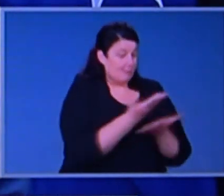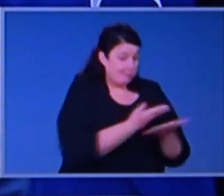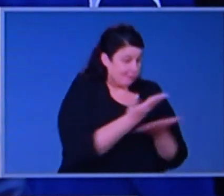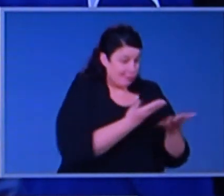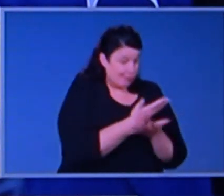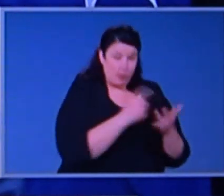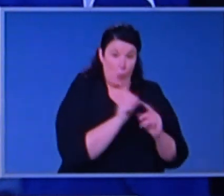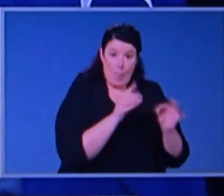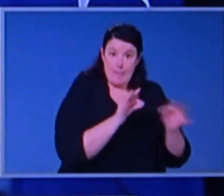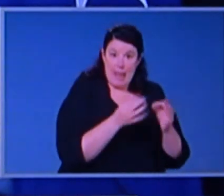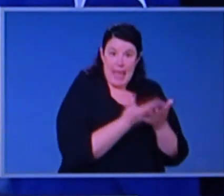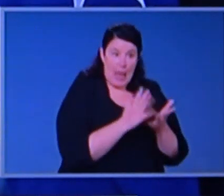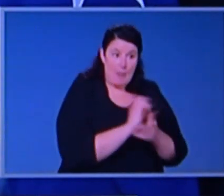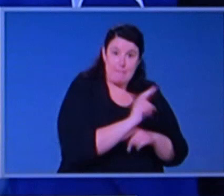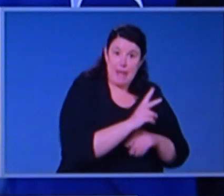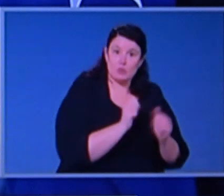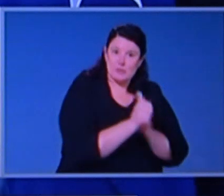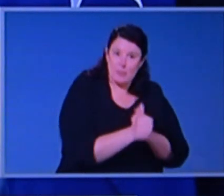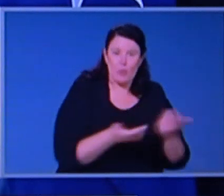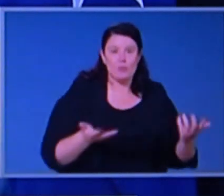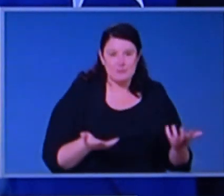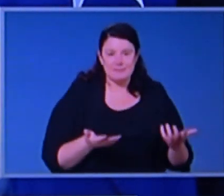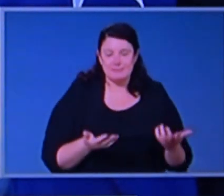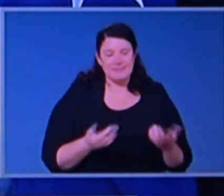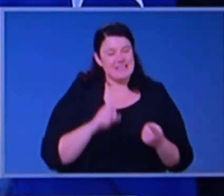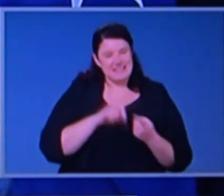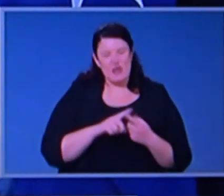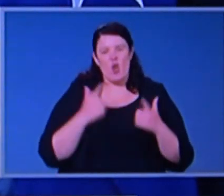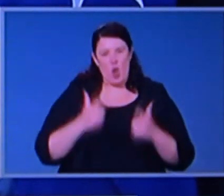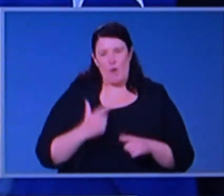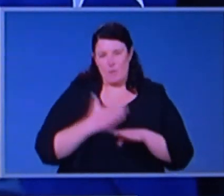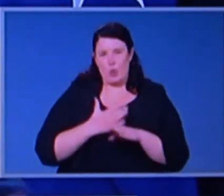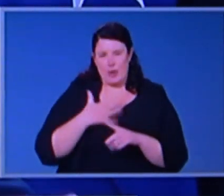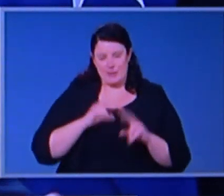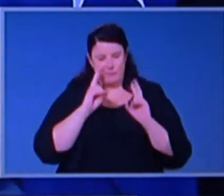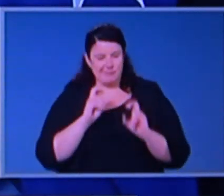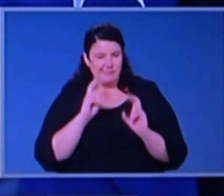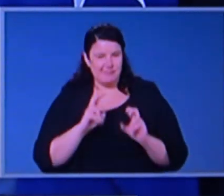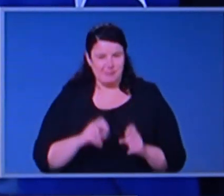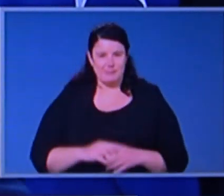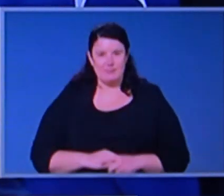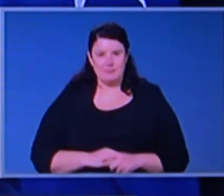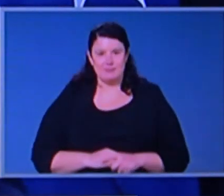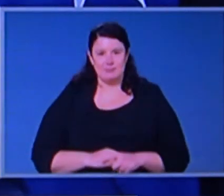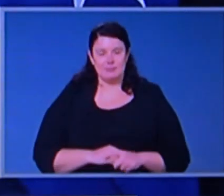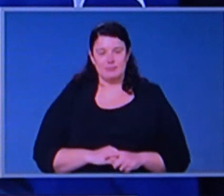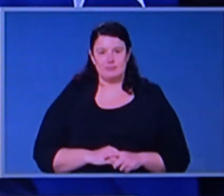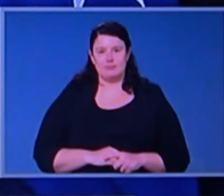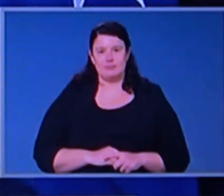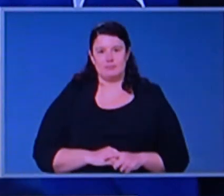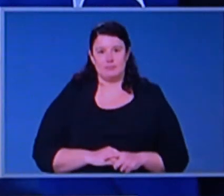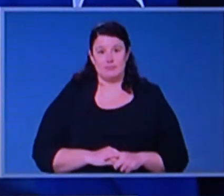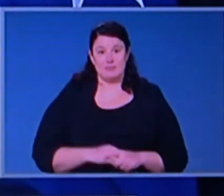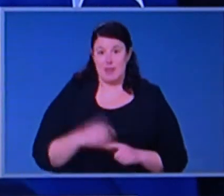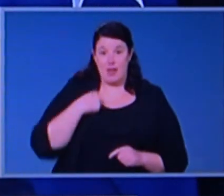those principles are. So there's a bit of harvesting again that I think would occur from that process, which will be good. I think people would